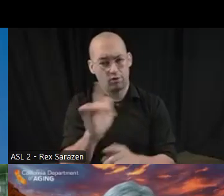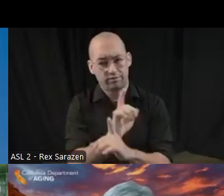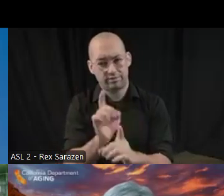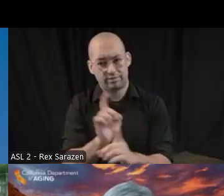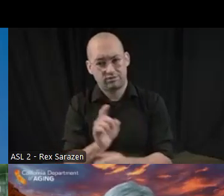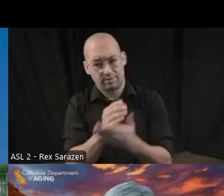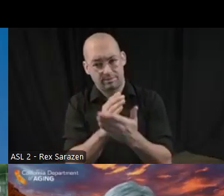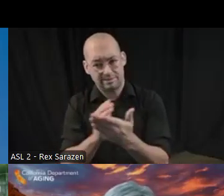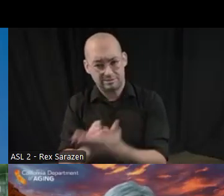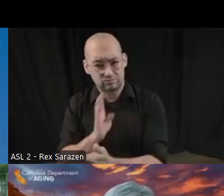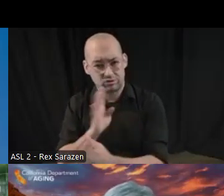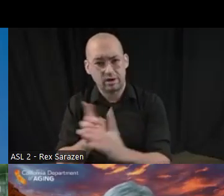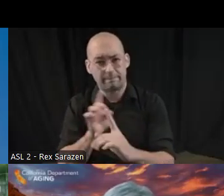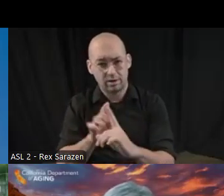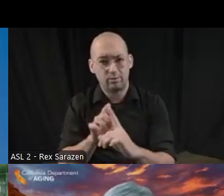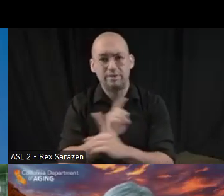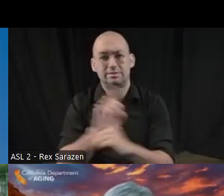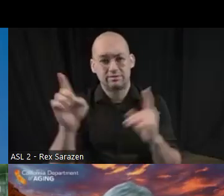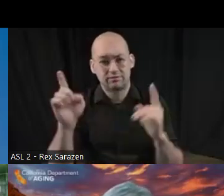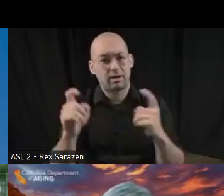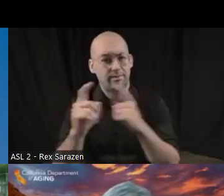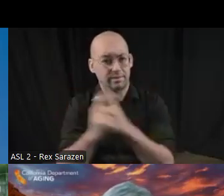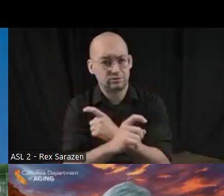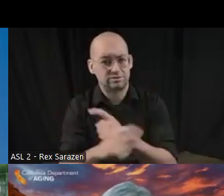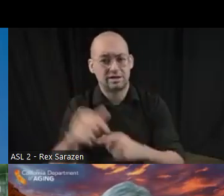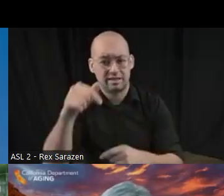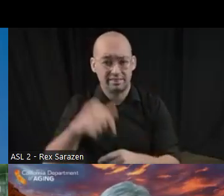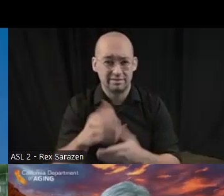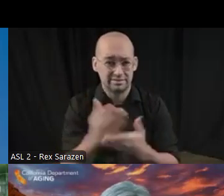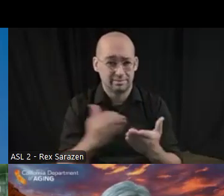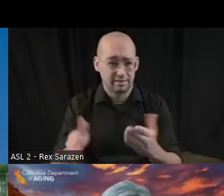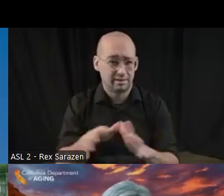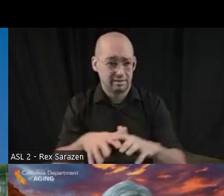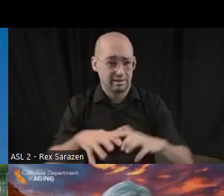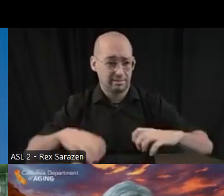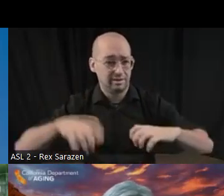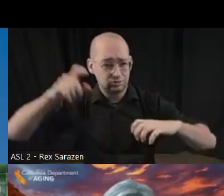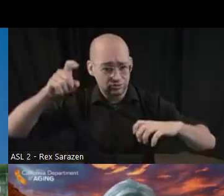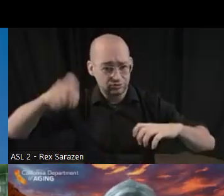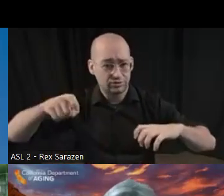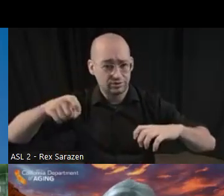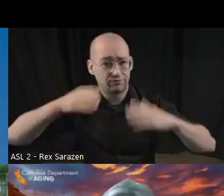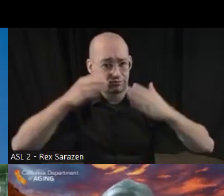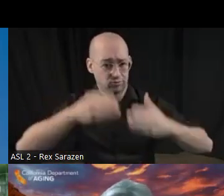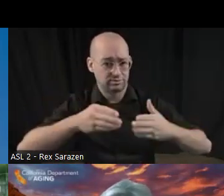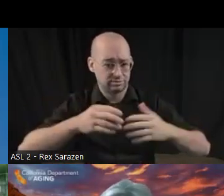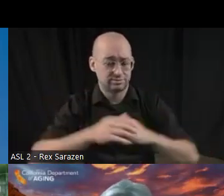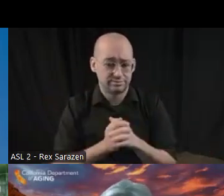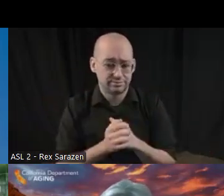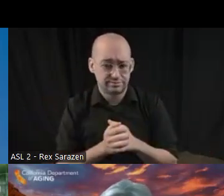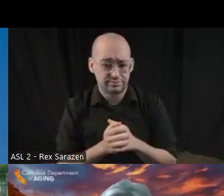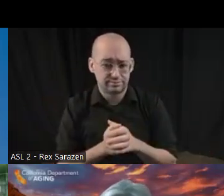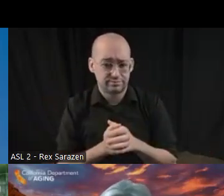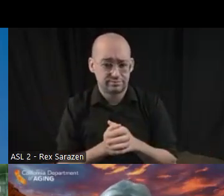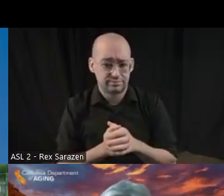talked about today and all the different complications, that this is just something that we as a committee should be focusing on. And